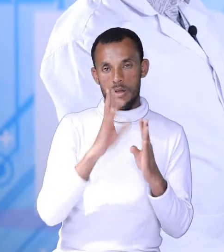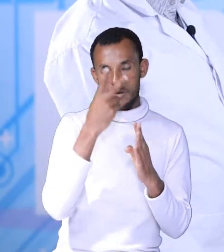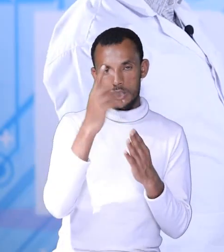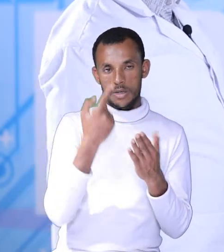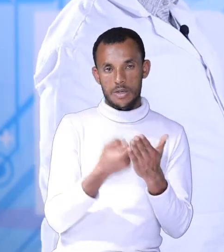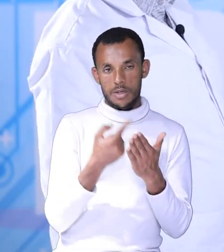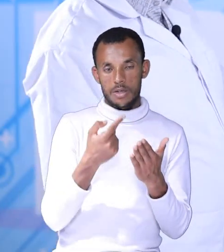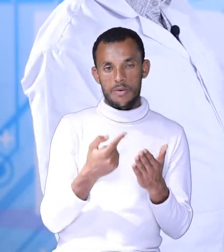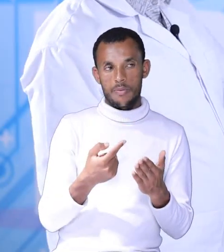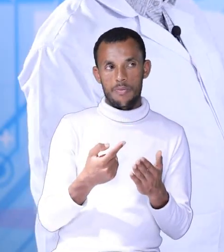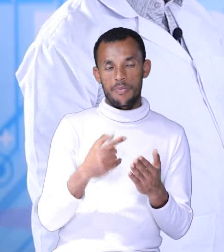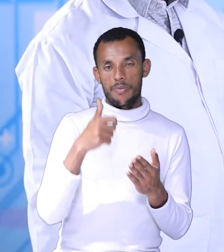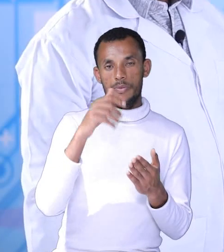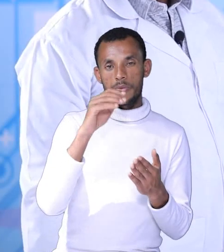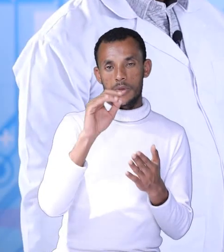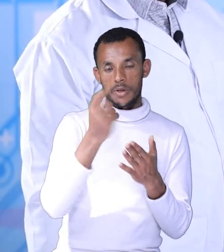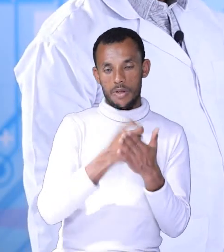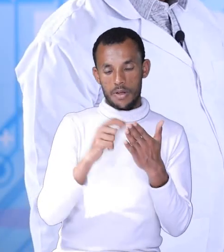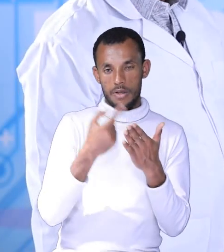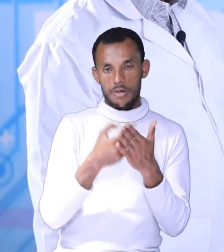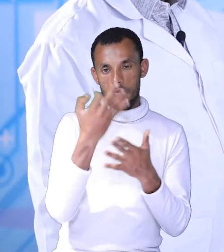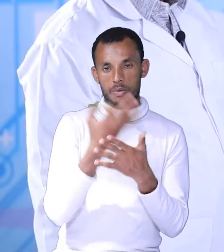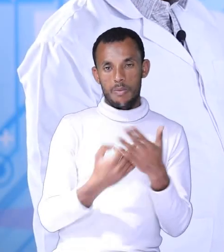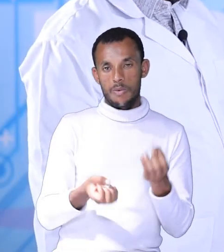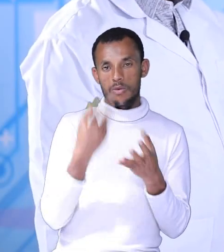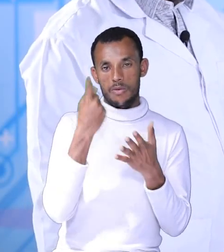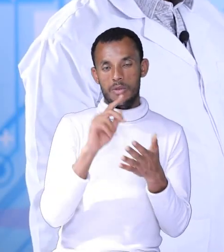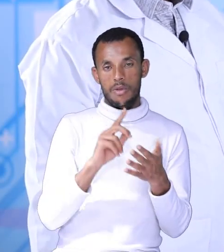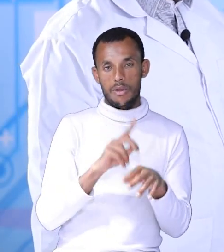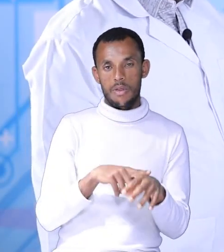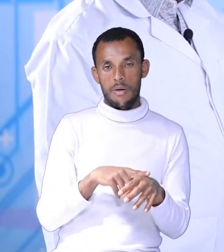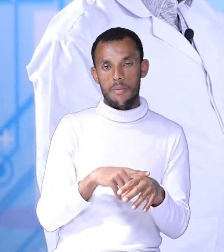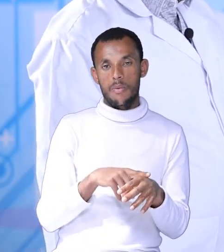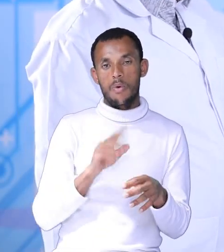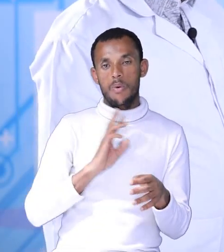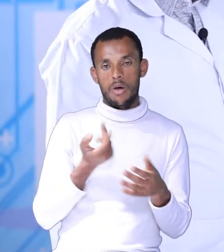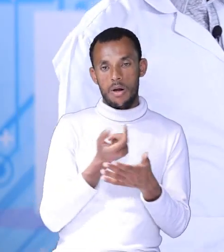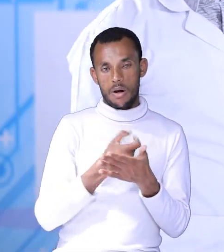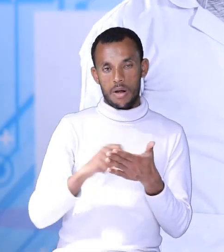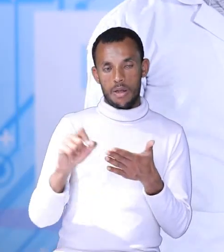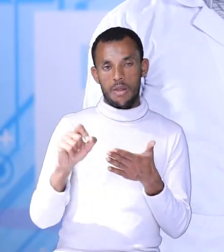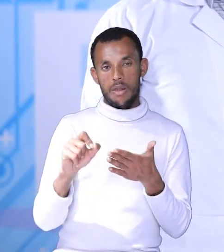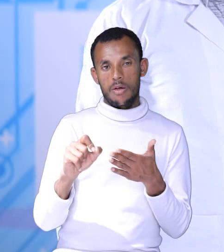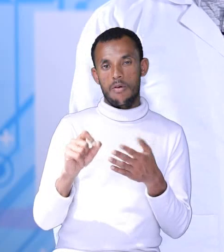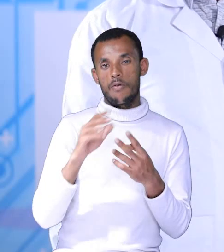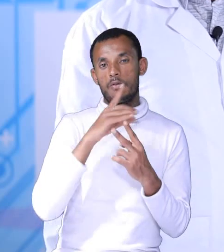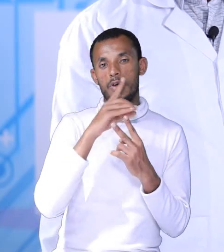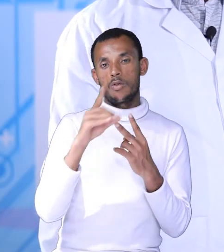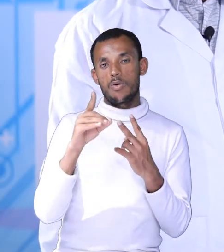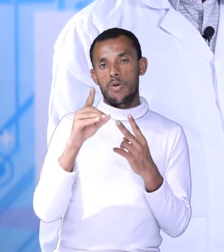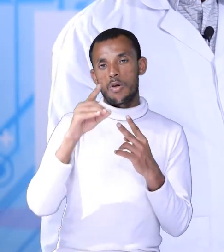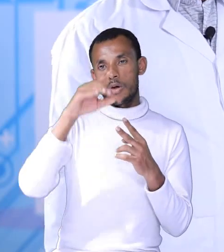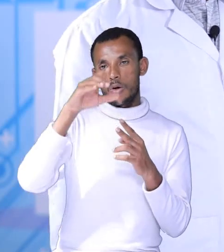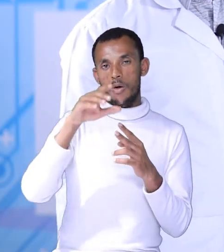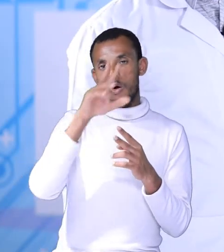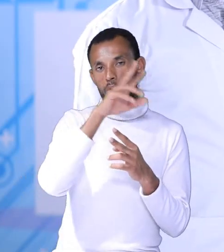here. AB is written in this form. By the way, most of the time, we can write in row vector or column vector form.